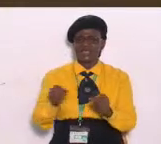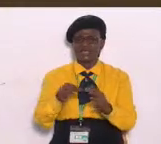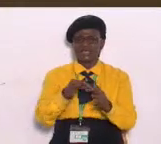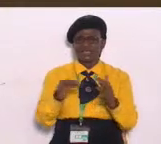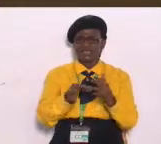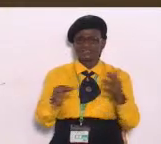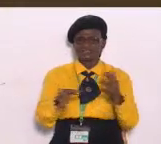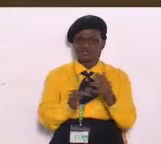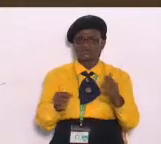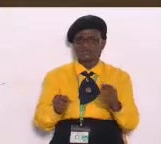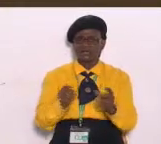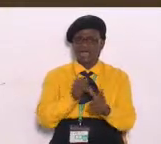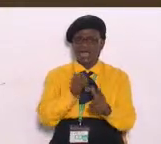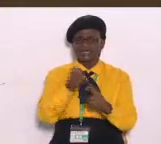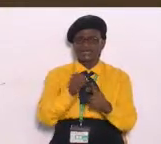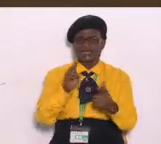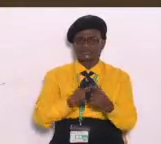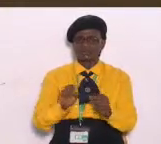either to surrender